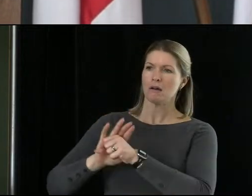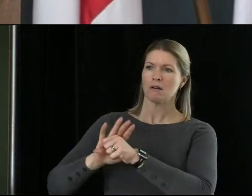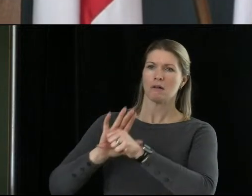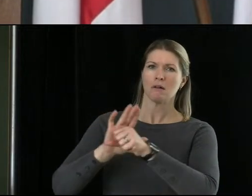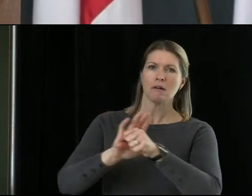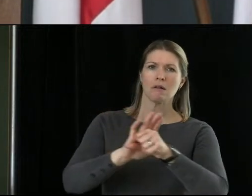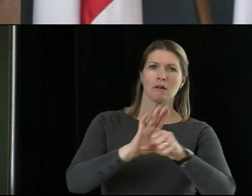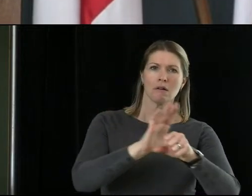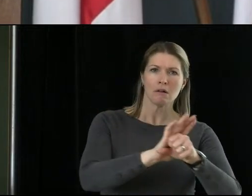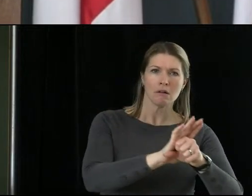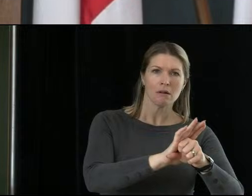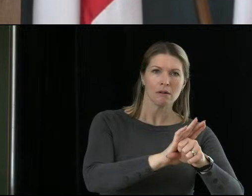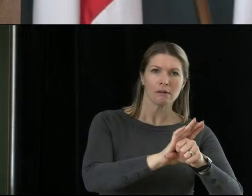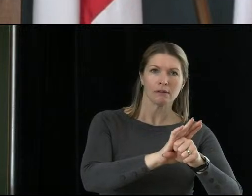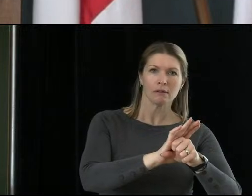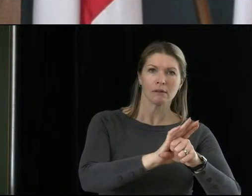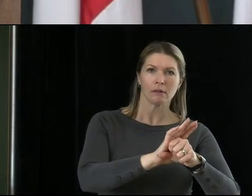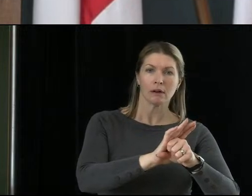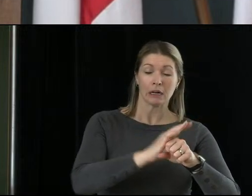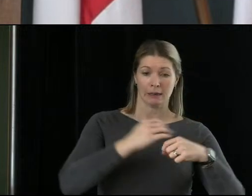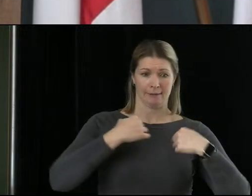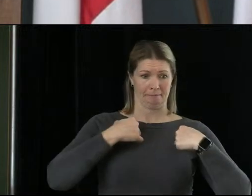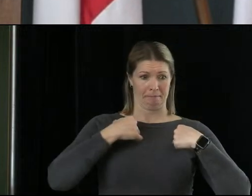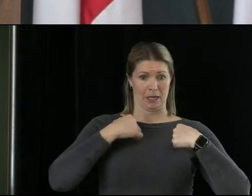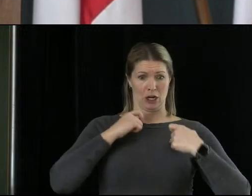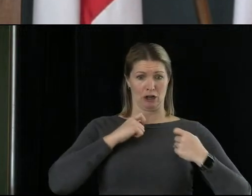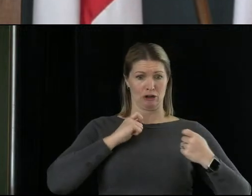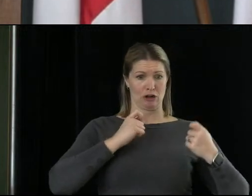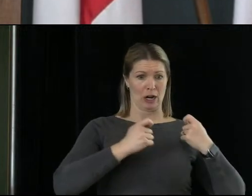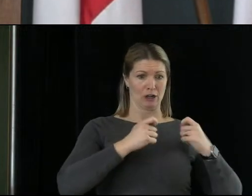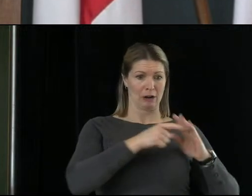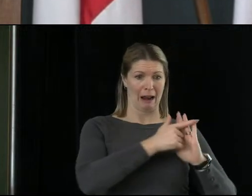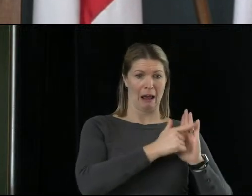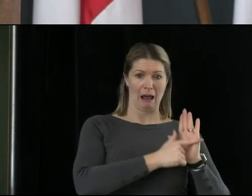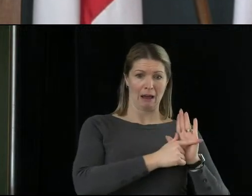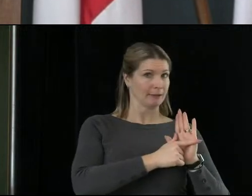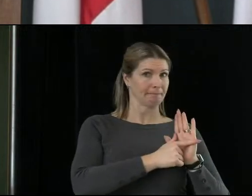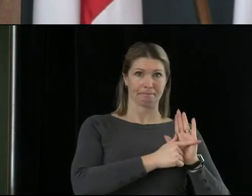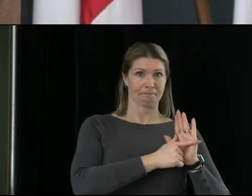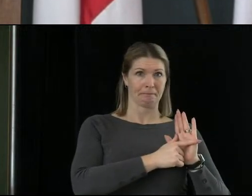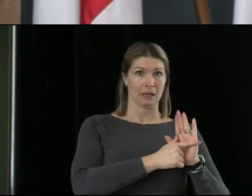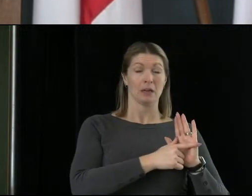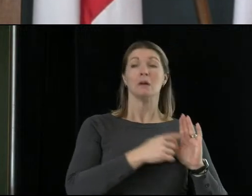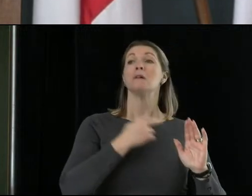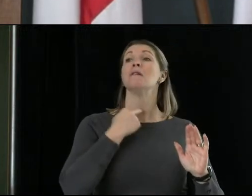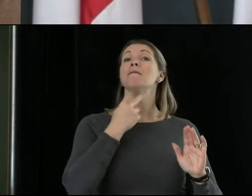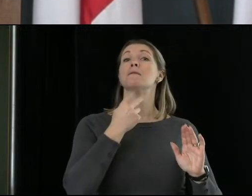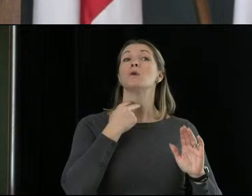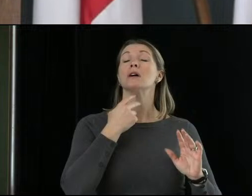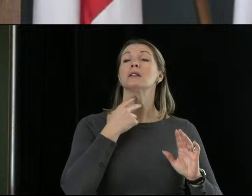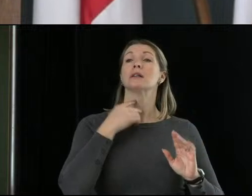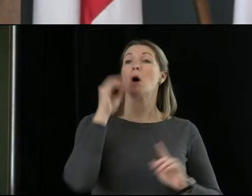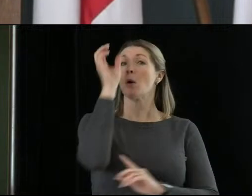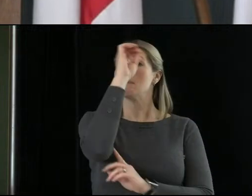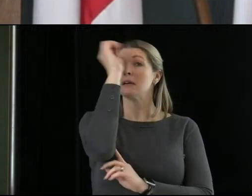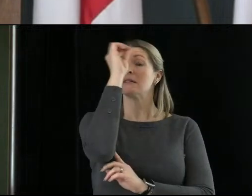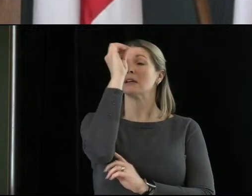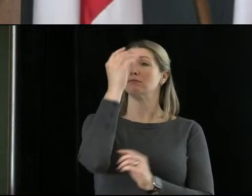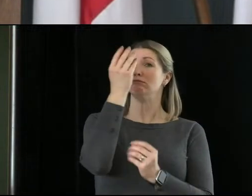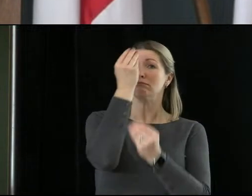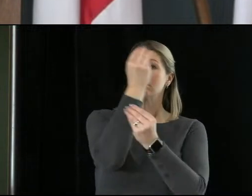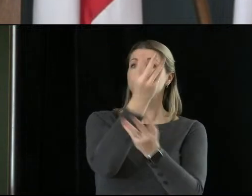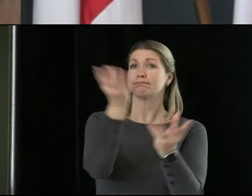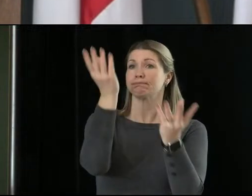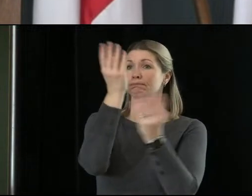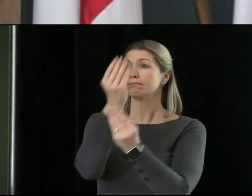We cannot change laws. We make our voices heard in hopes government and the judicial system will